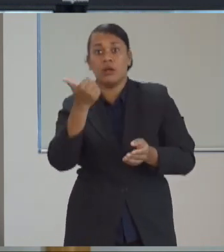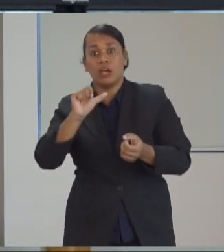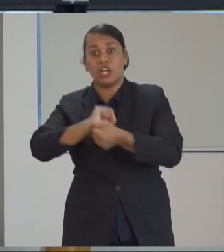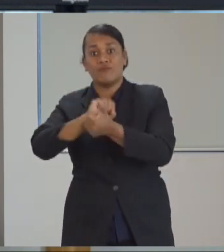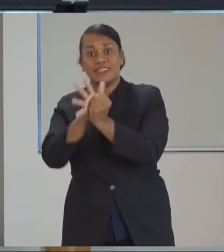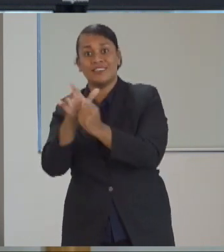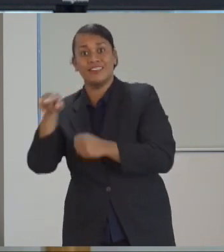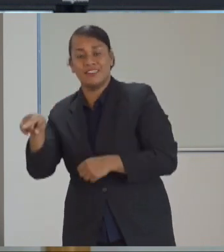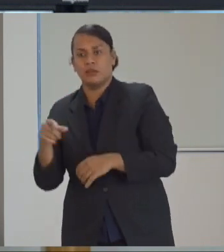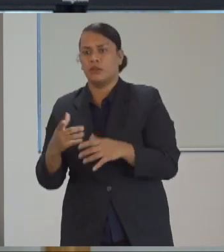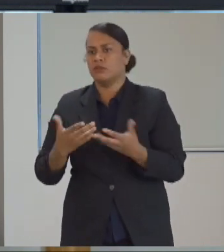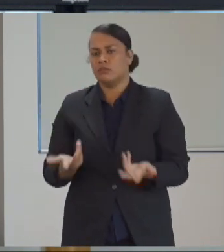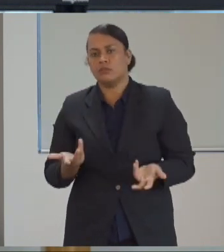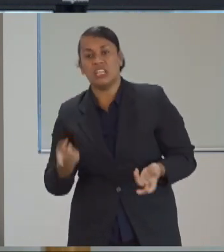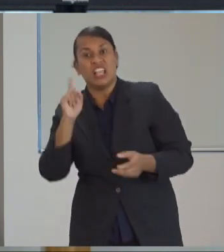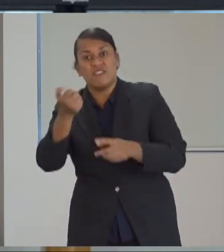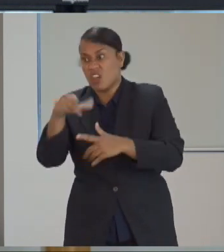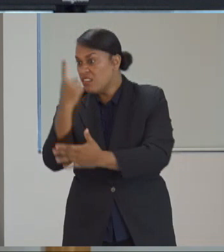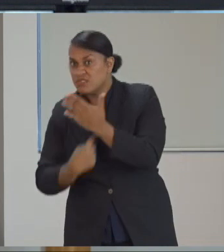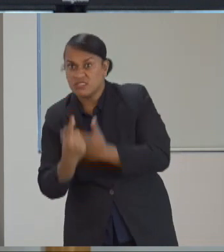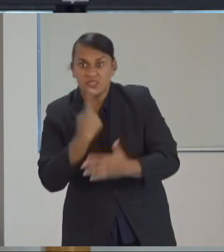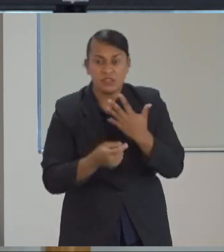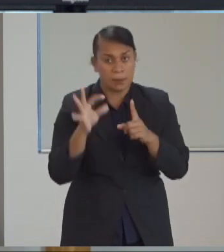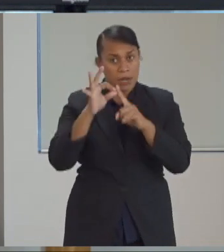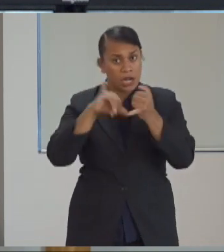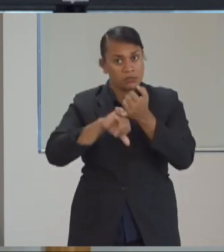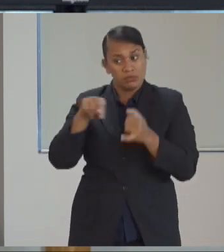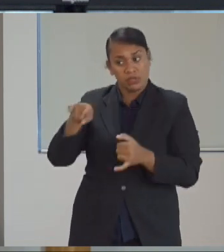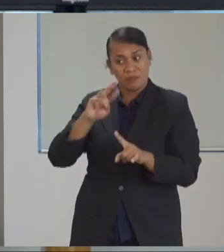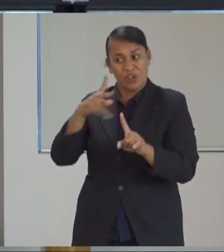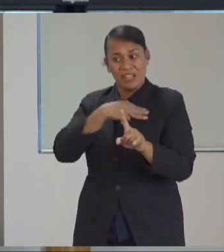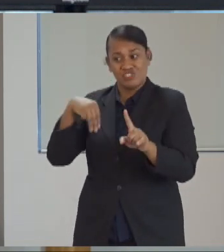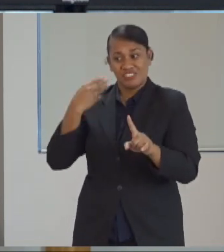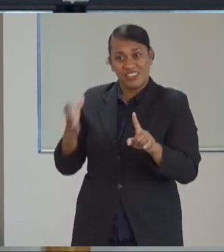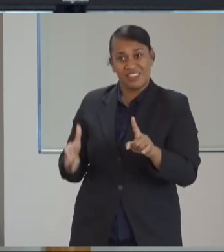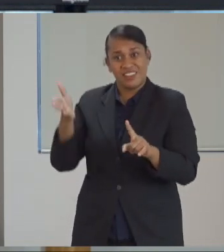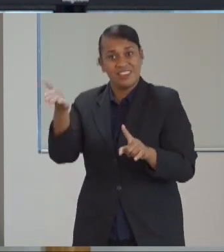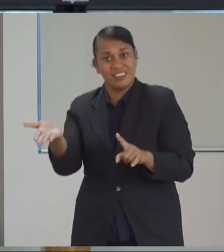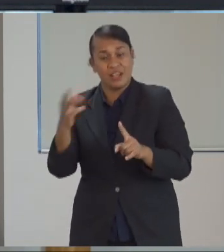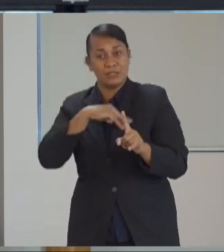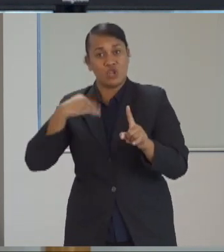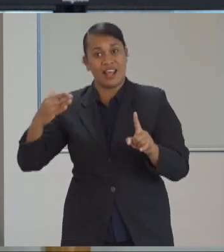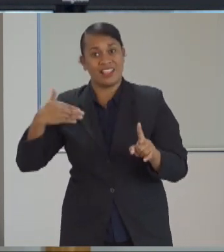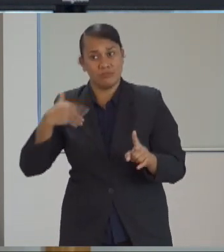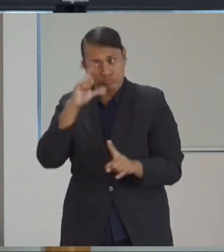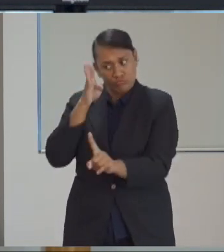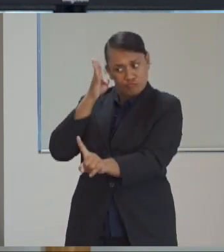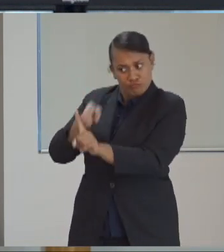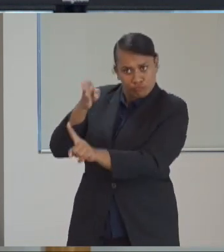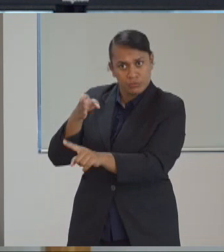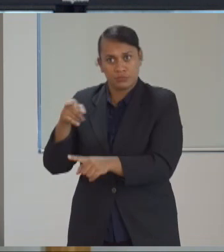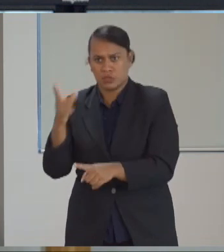Permanent Secretary for Disaster Management can garner public state resources for the pandemic? We're